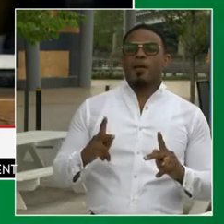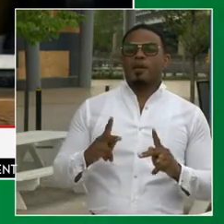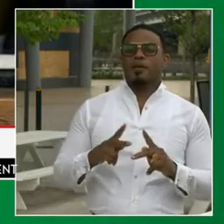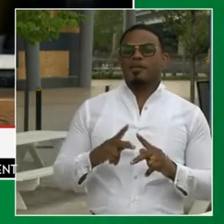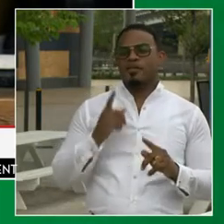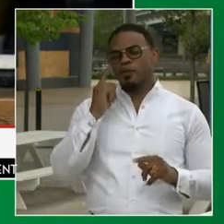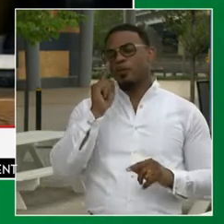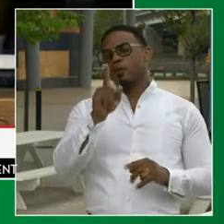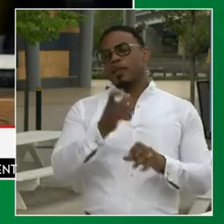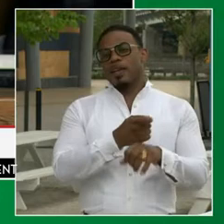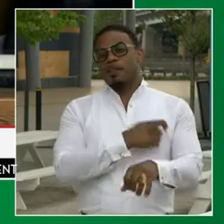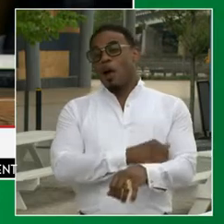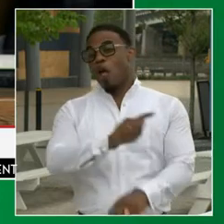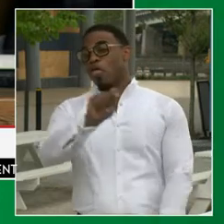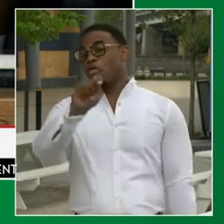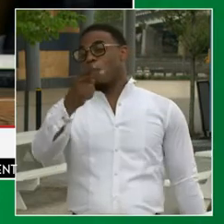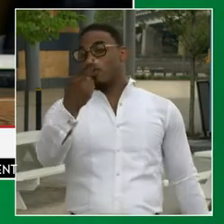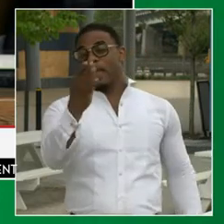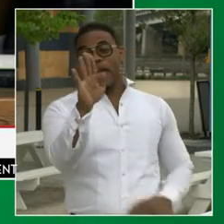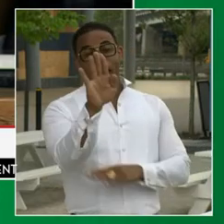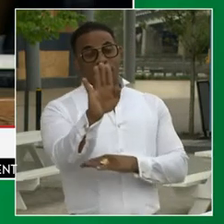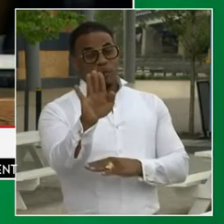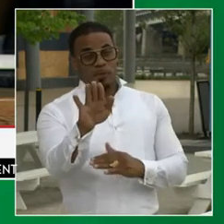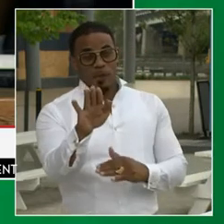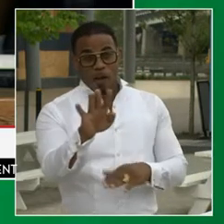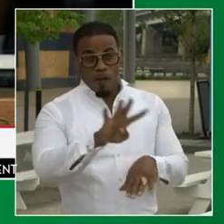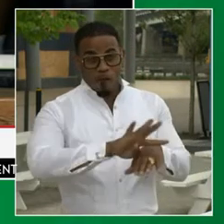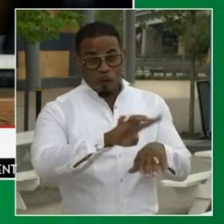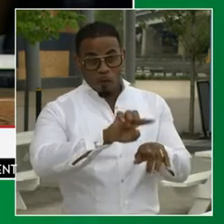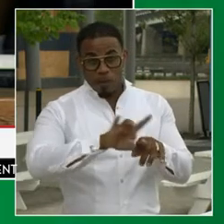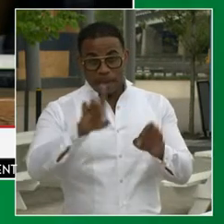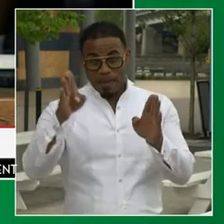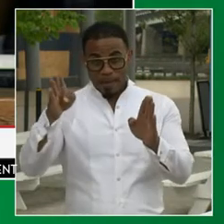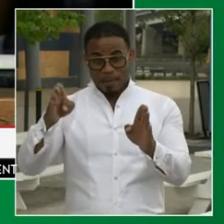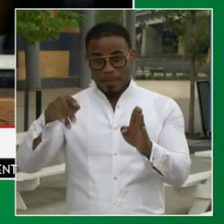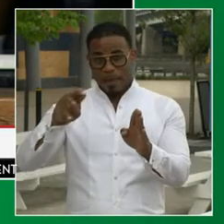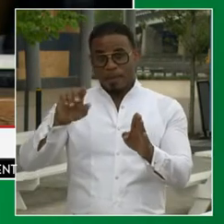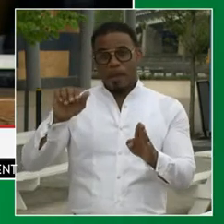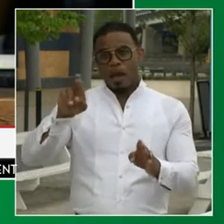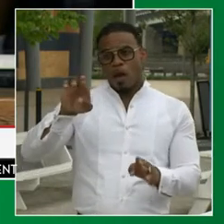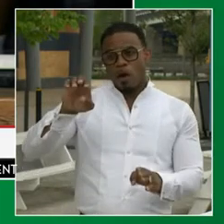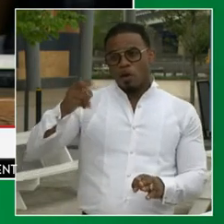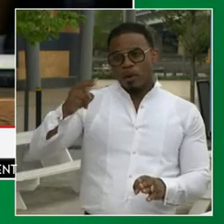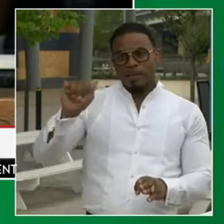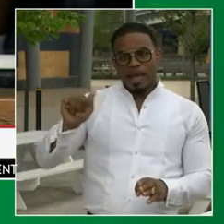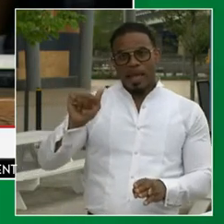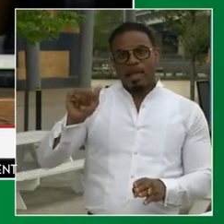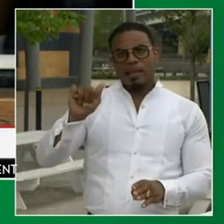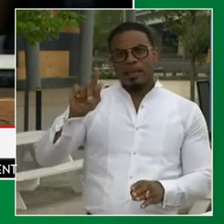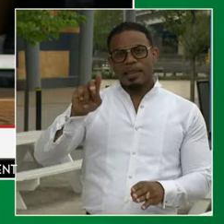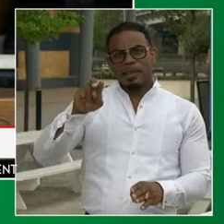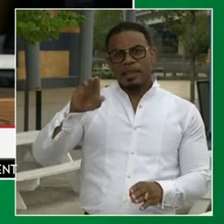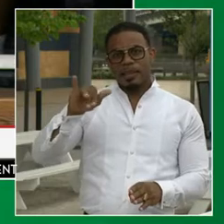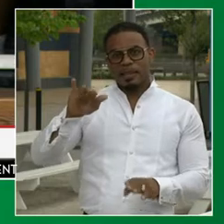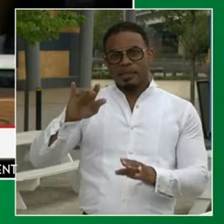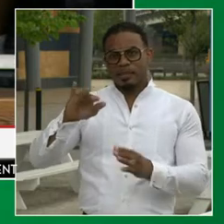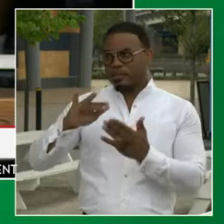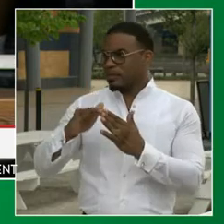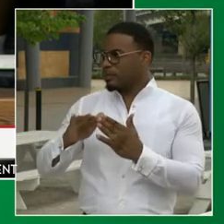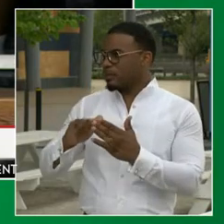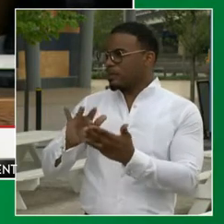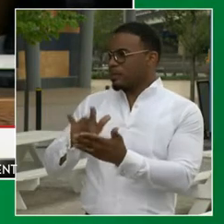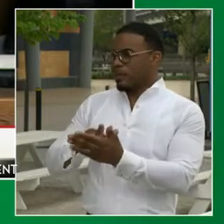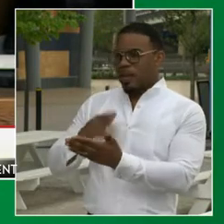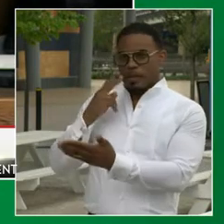you to get vaccinated on Thursday afternoon from 4 to 8 p.m. At the Reach at the Kennedy Center. I see Tomas behind the